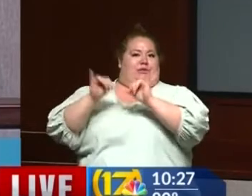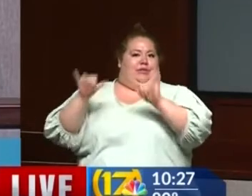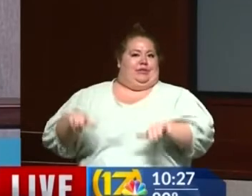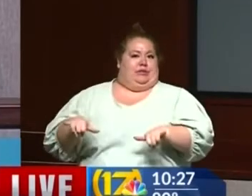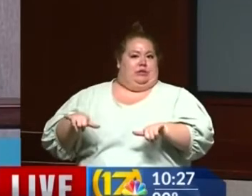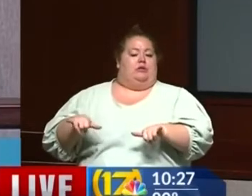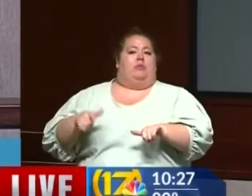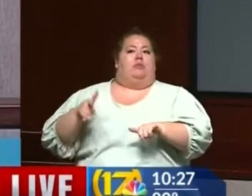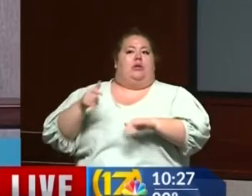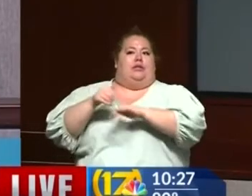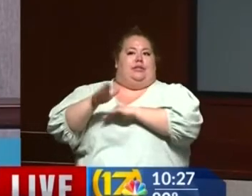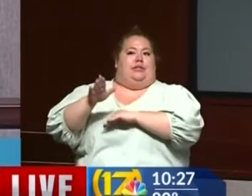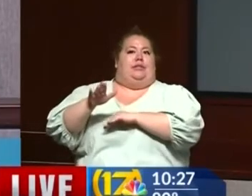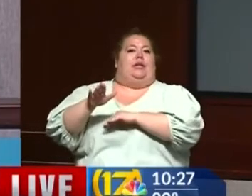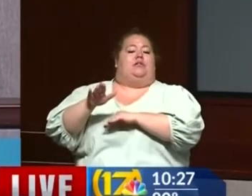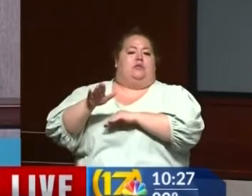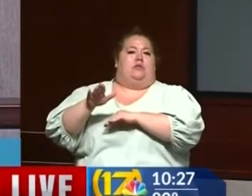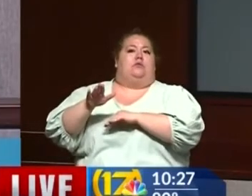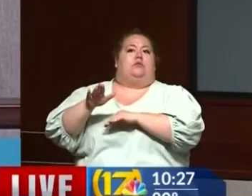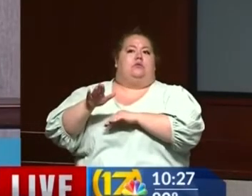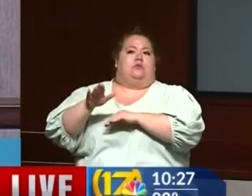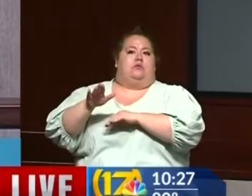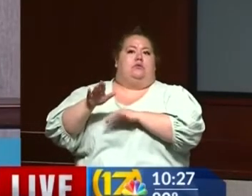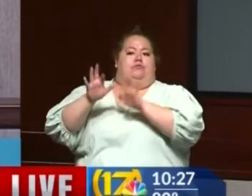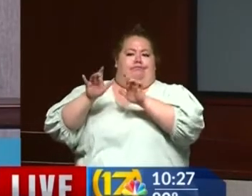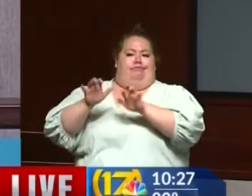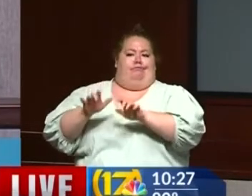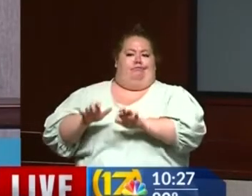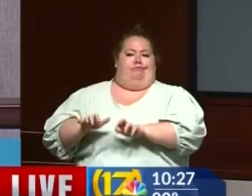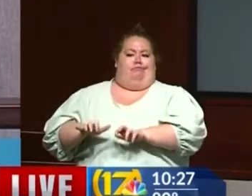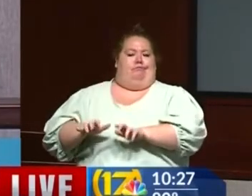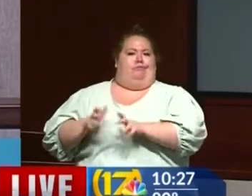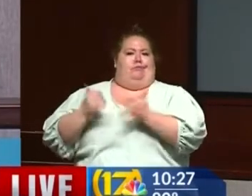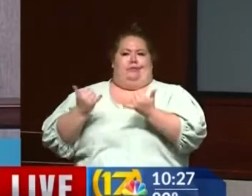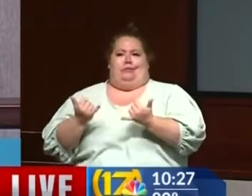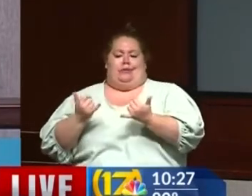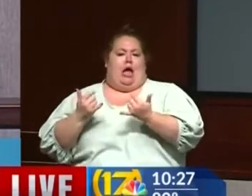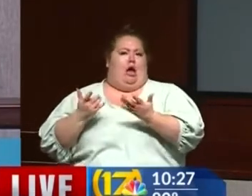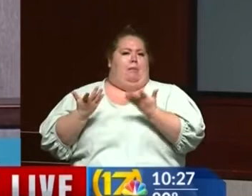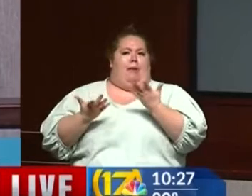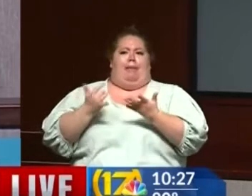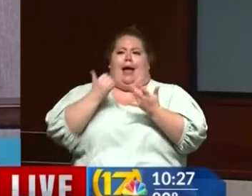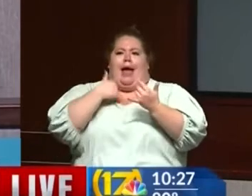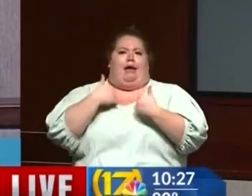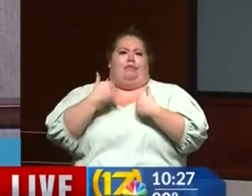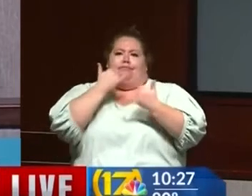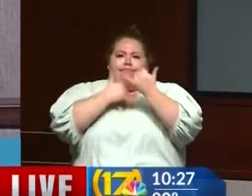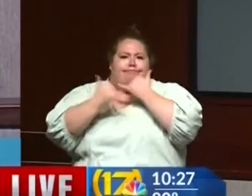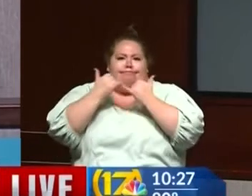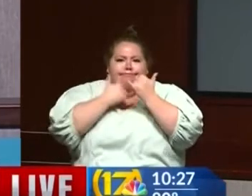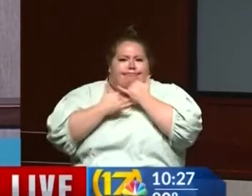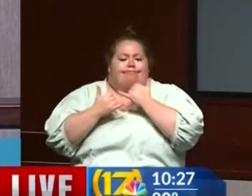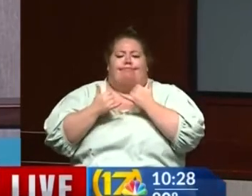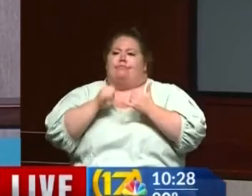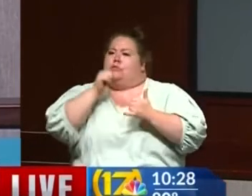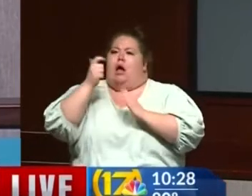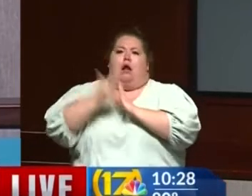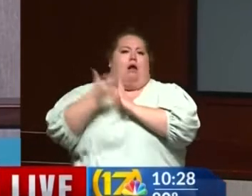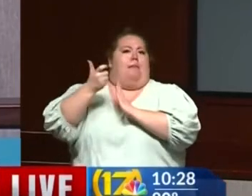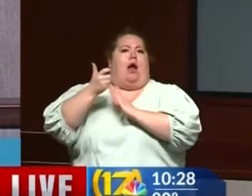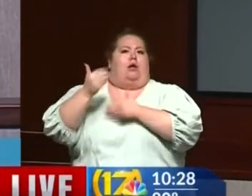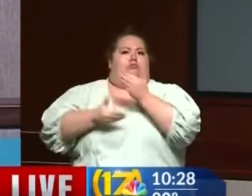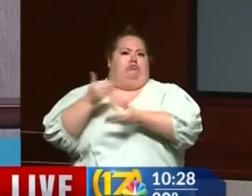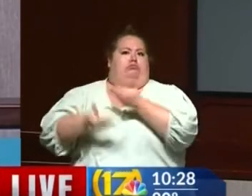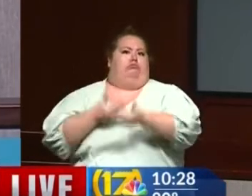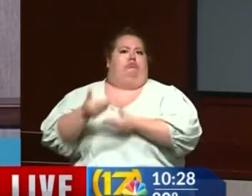can investigate it. But because it's all entered manually and it's subject to things like the typos and sort of inconsistency that doesn't fit